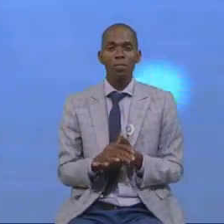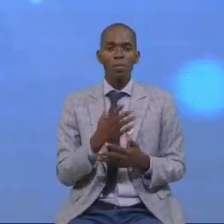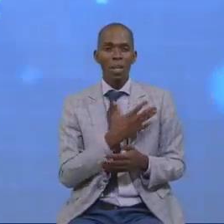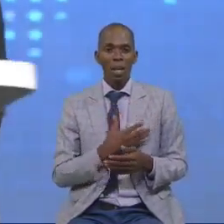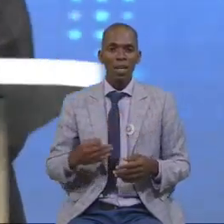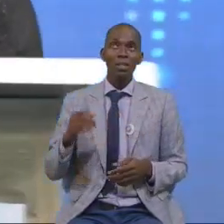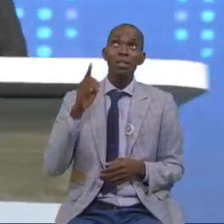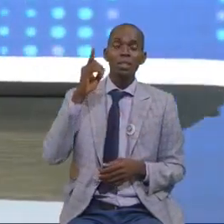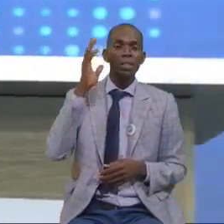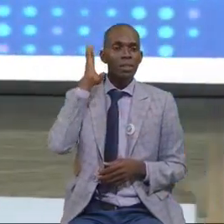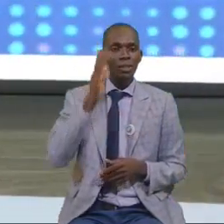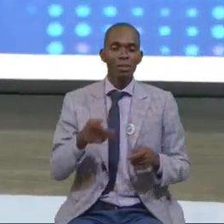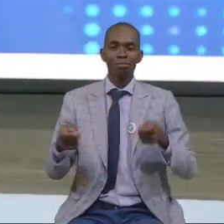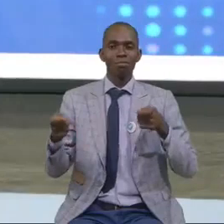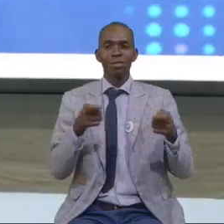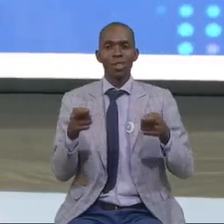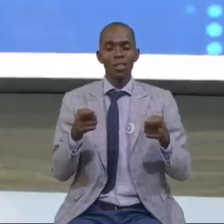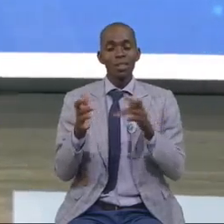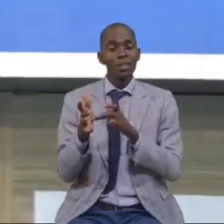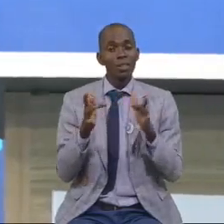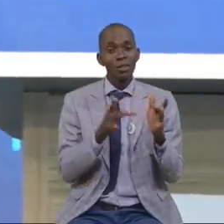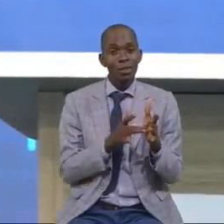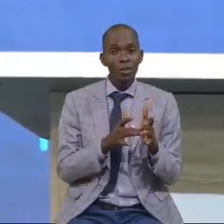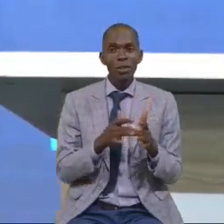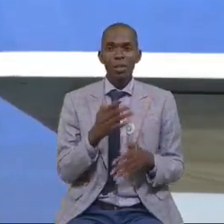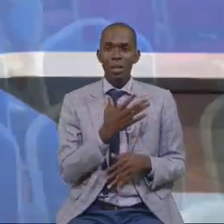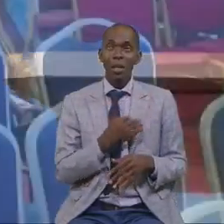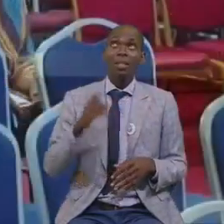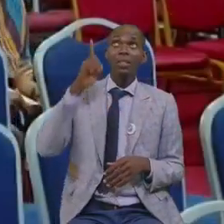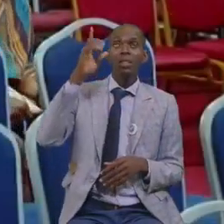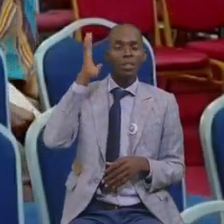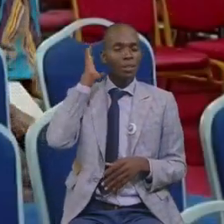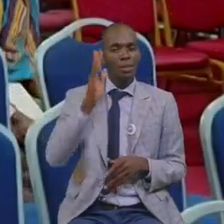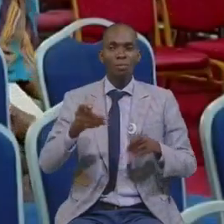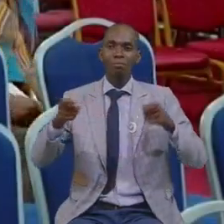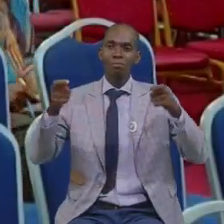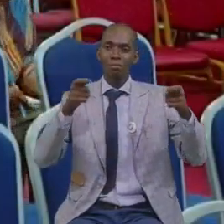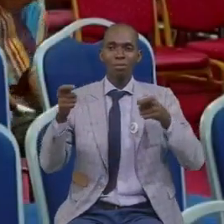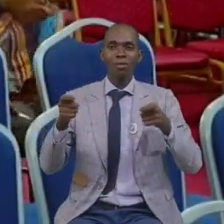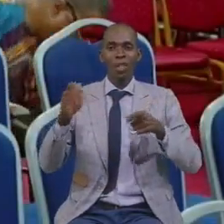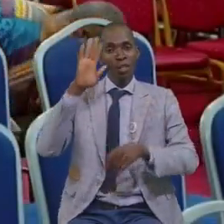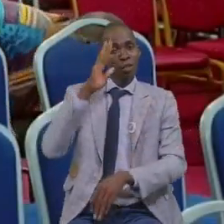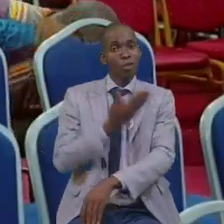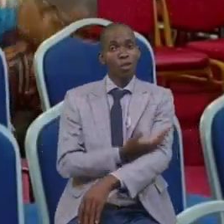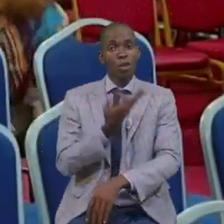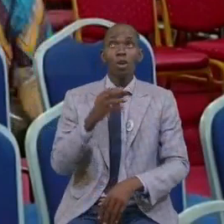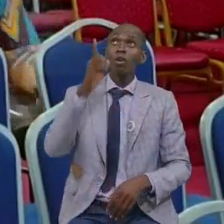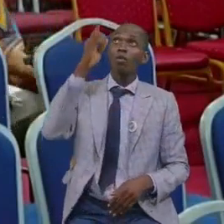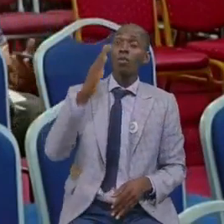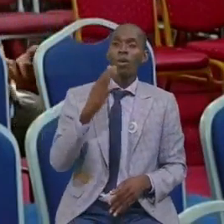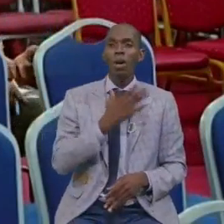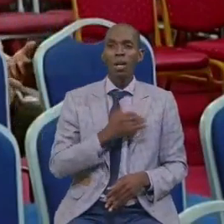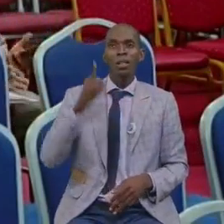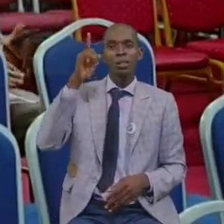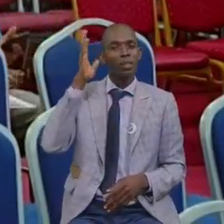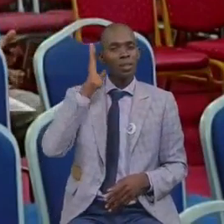shall reign. Jesus, and he shall reign. Son of God, and he shall reign.